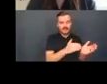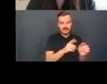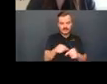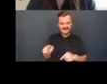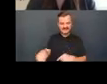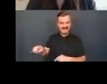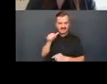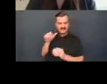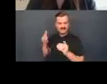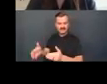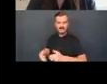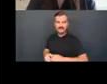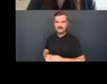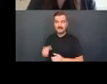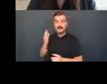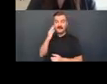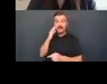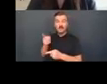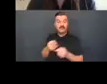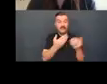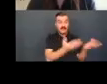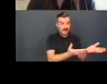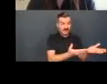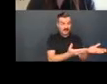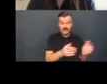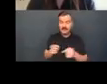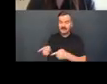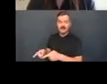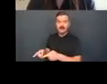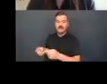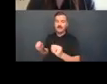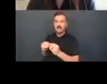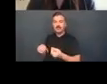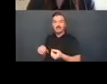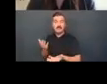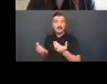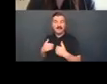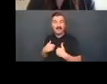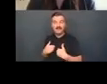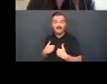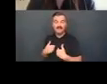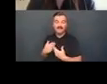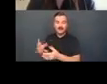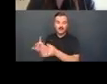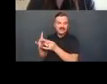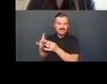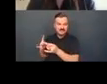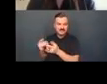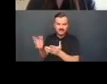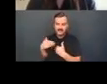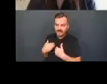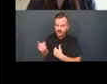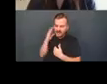support healthcare worker in the clinic, the at-home care partner is more likely to have a pre-existing relationship with the patient